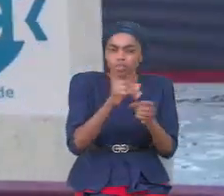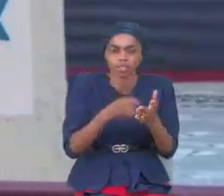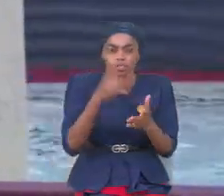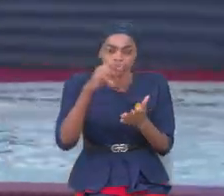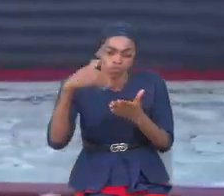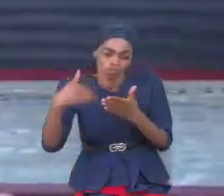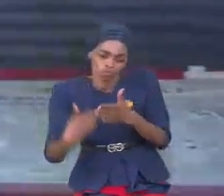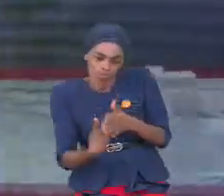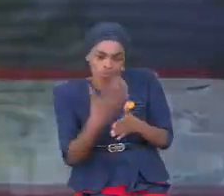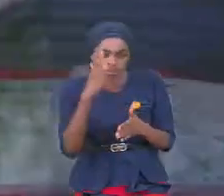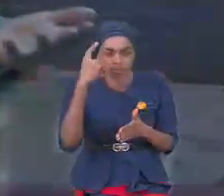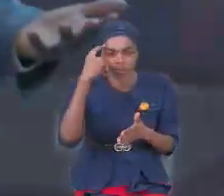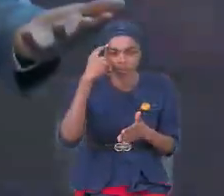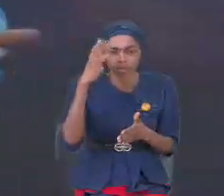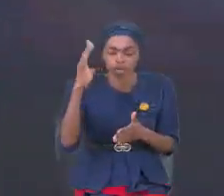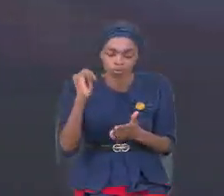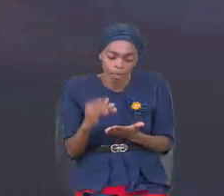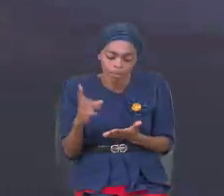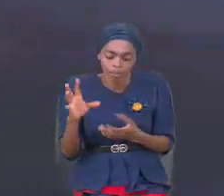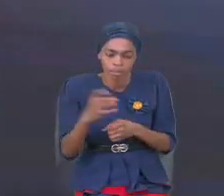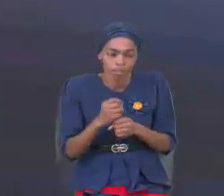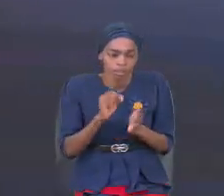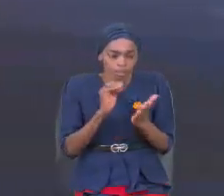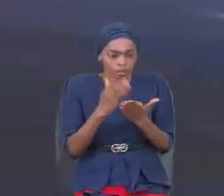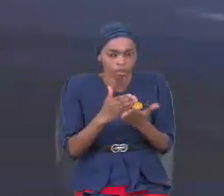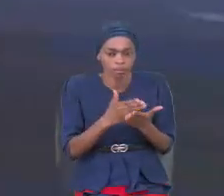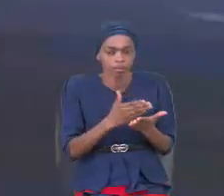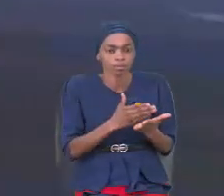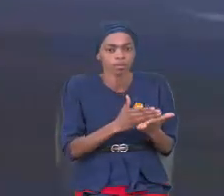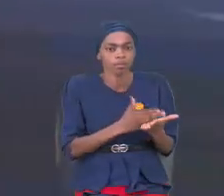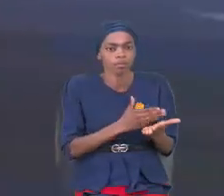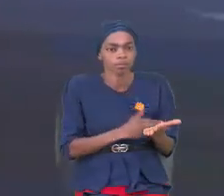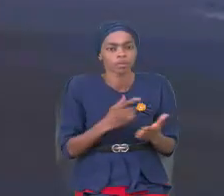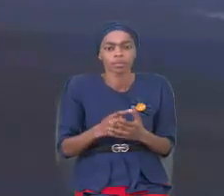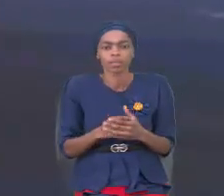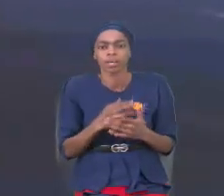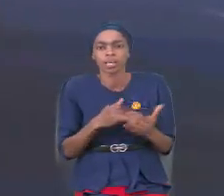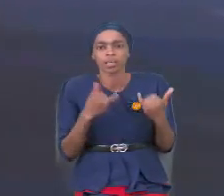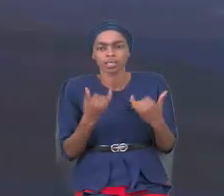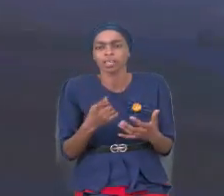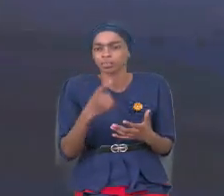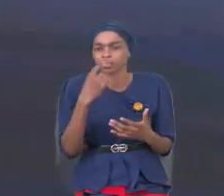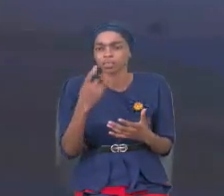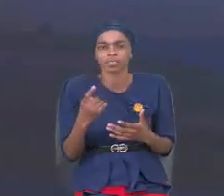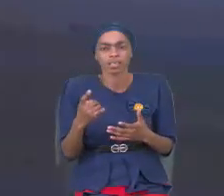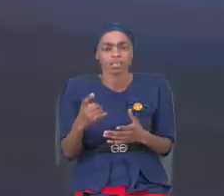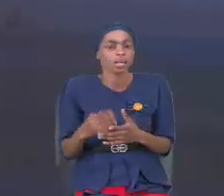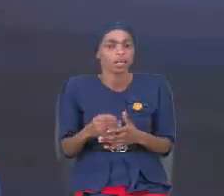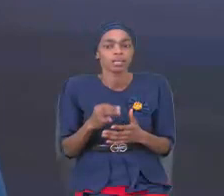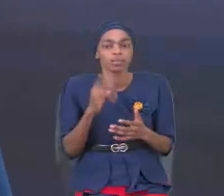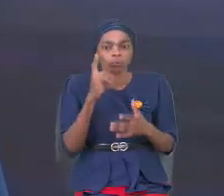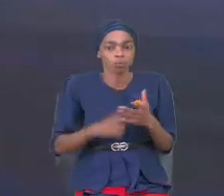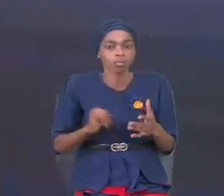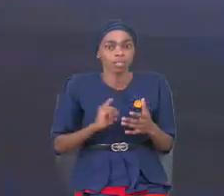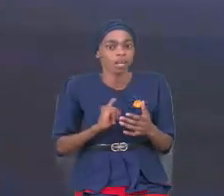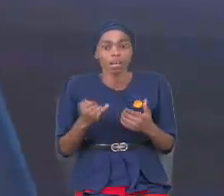what I did yesterday, the result of that, what I'm doing today, the result of that, what I plan to do tomorrow, by the, you know,